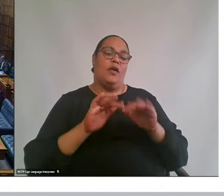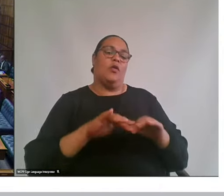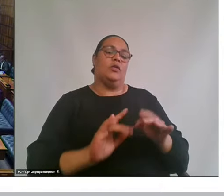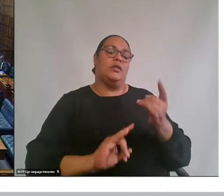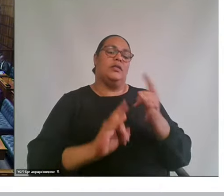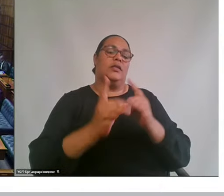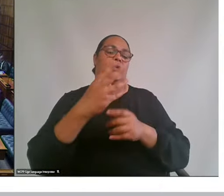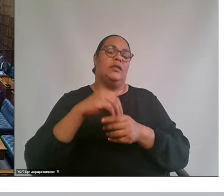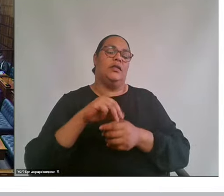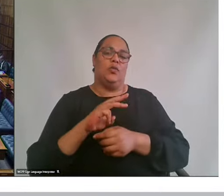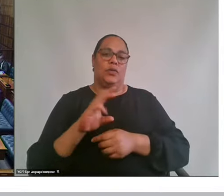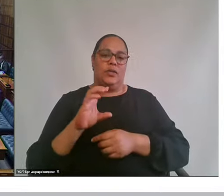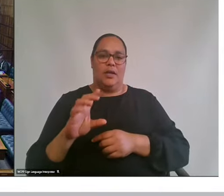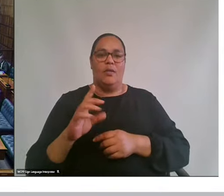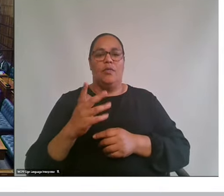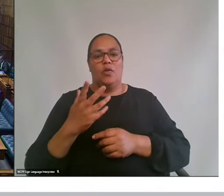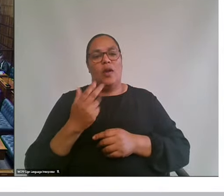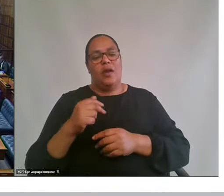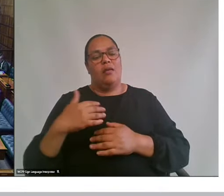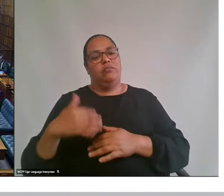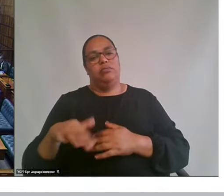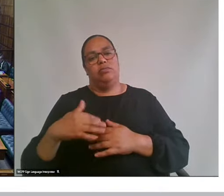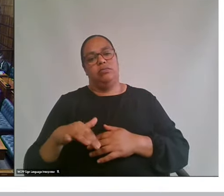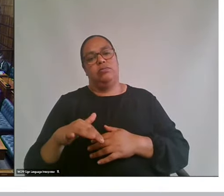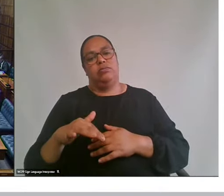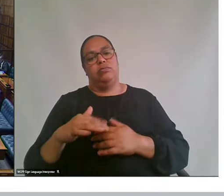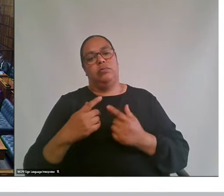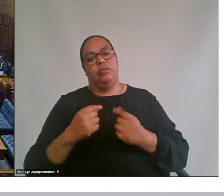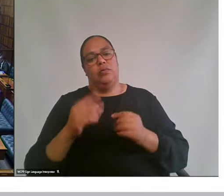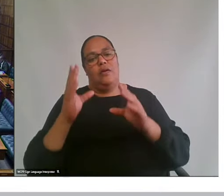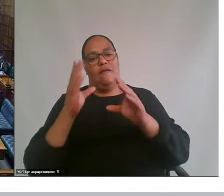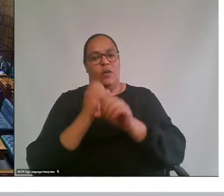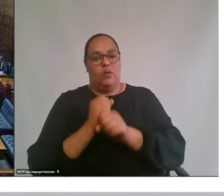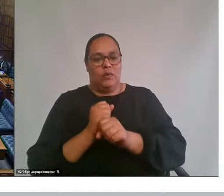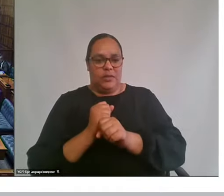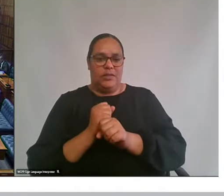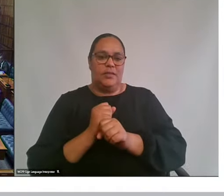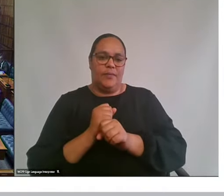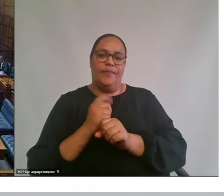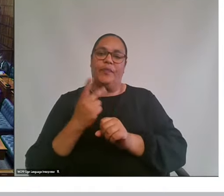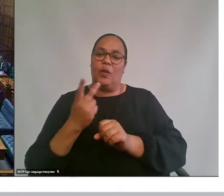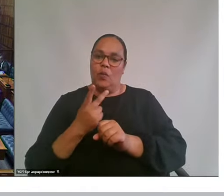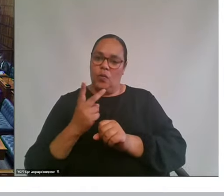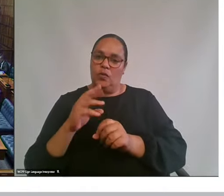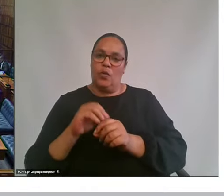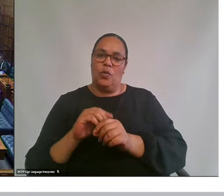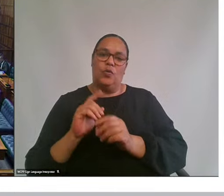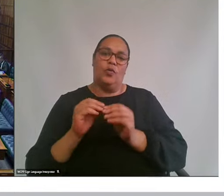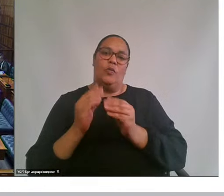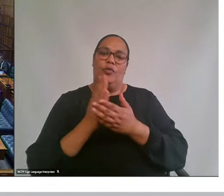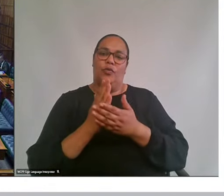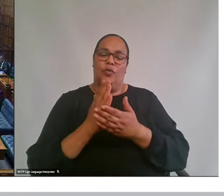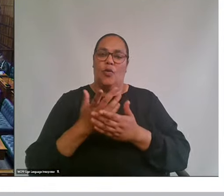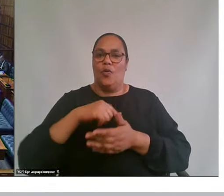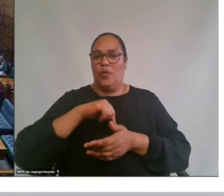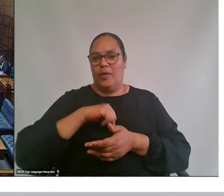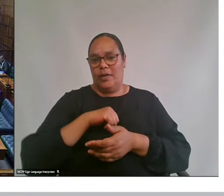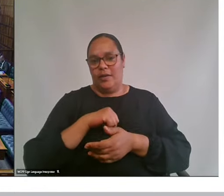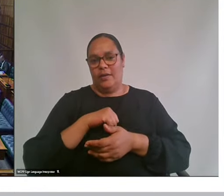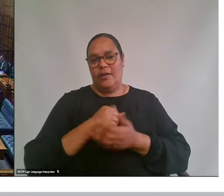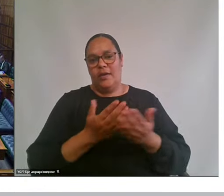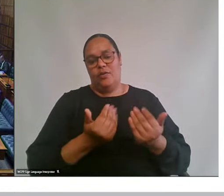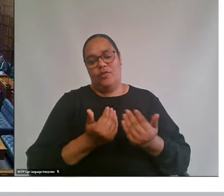Across the Western cap so we have a very very deliberate Focus um also on ensuring that we um